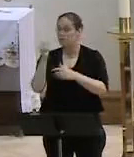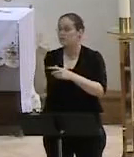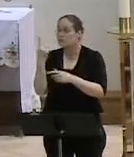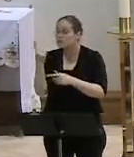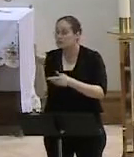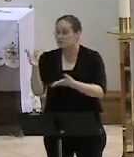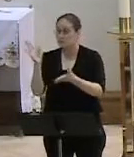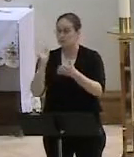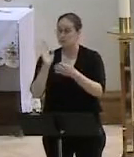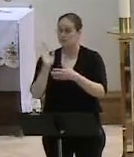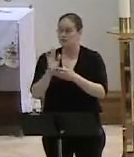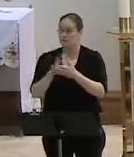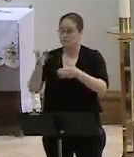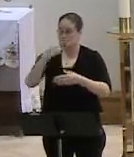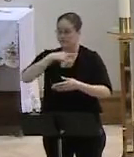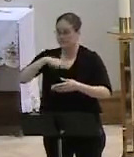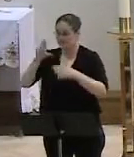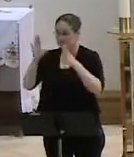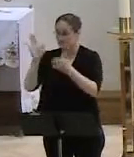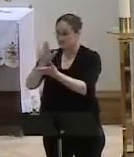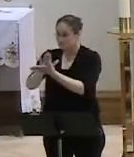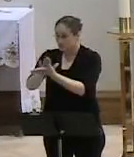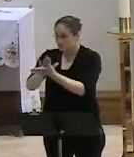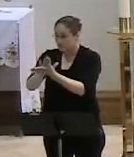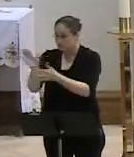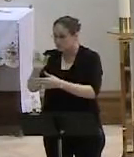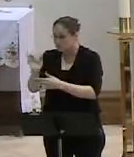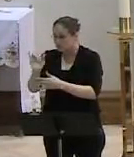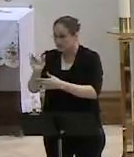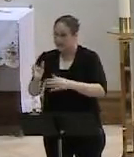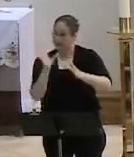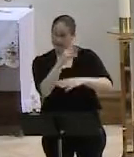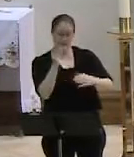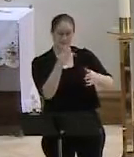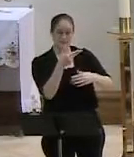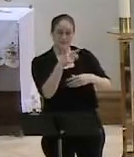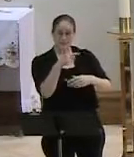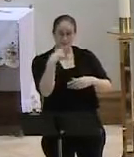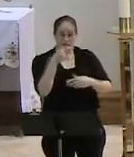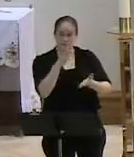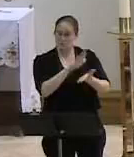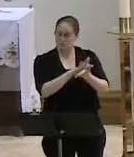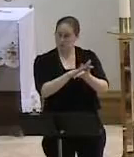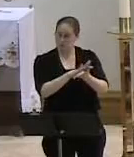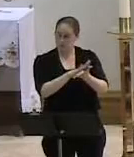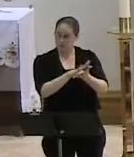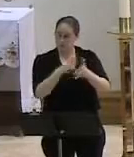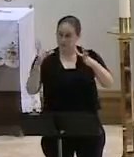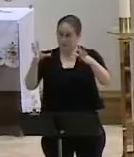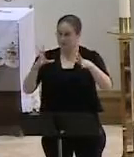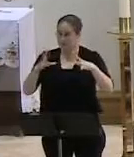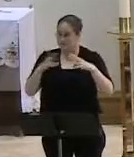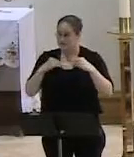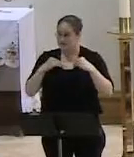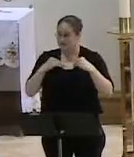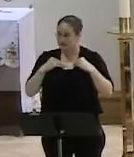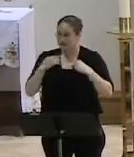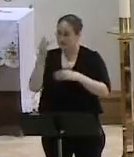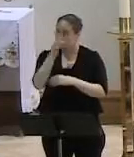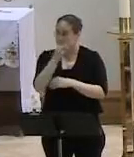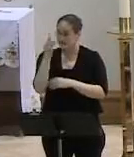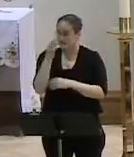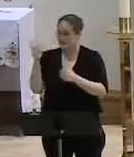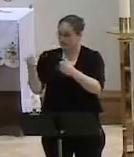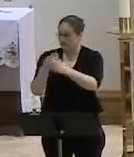school, he was going to religion class like many of you had to, but he was coming in to receive the sacraments.